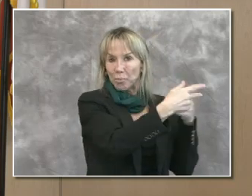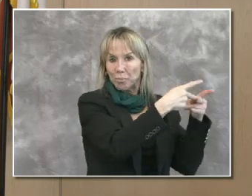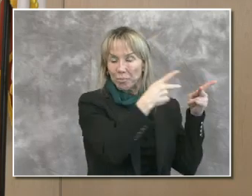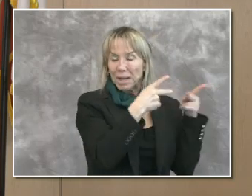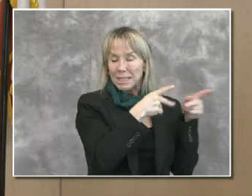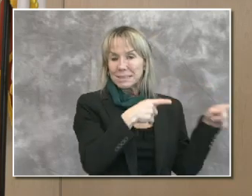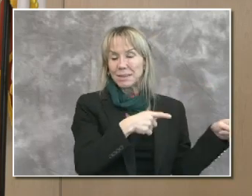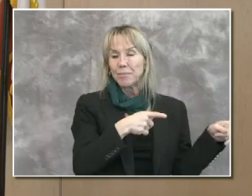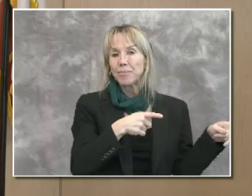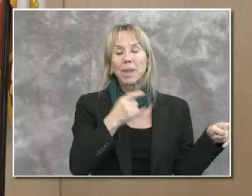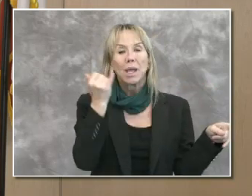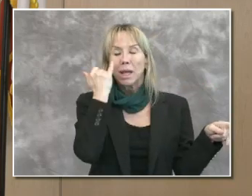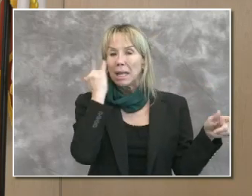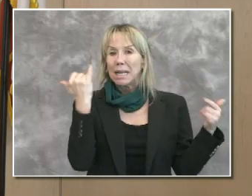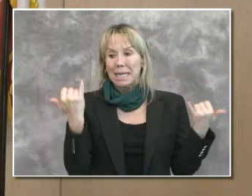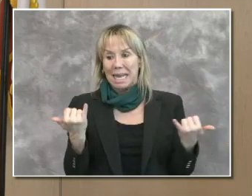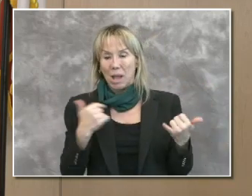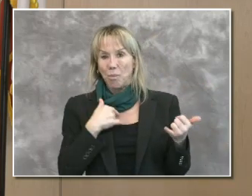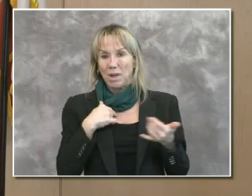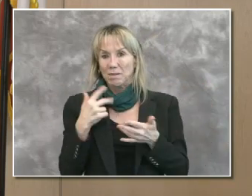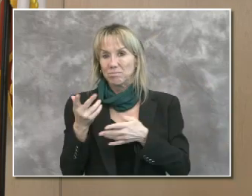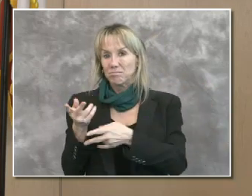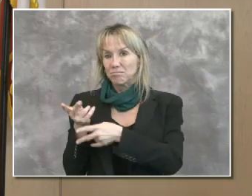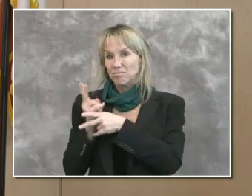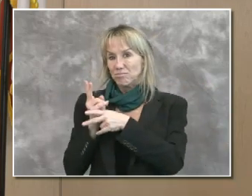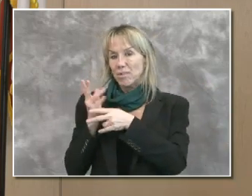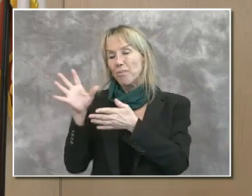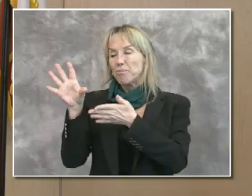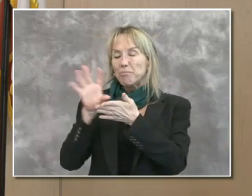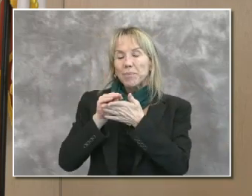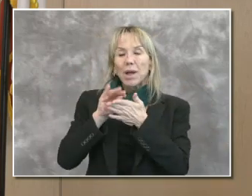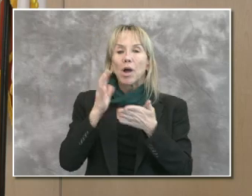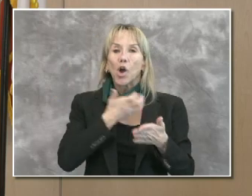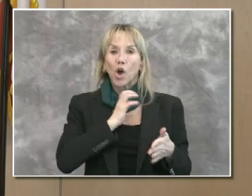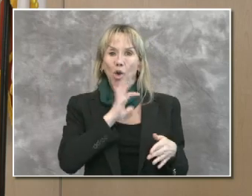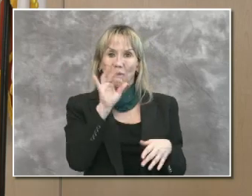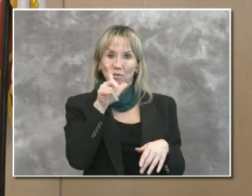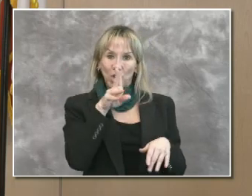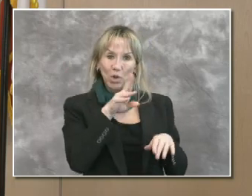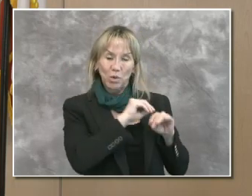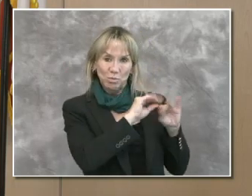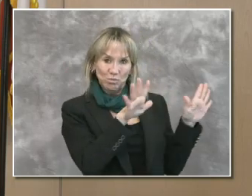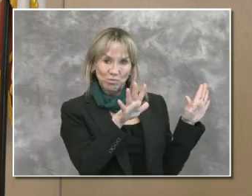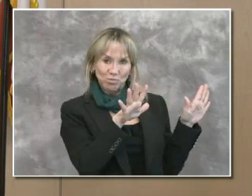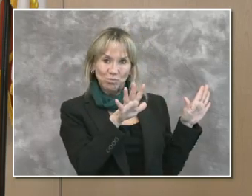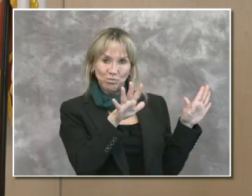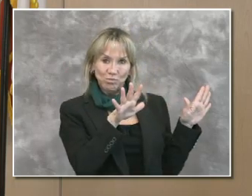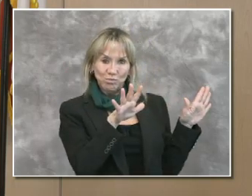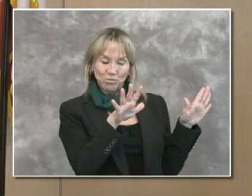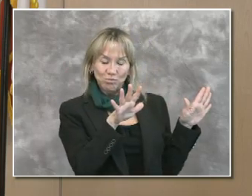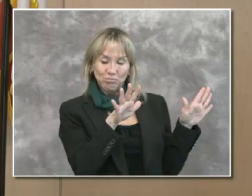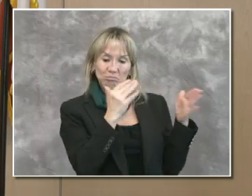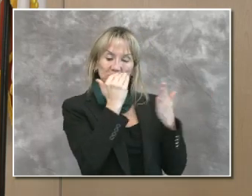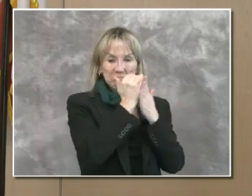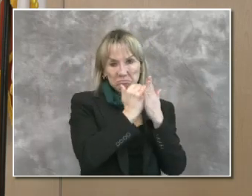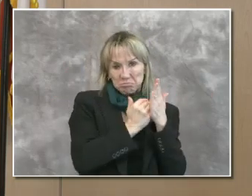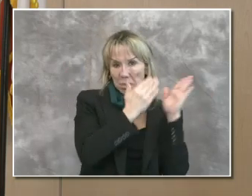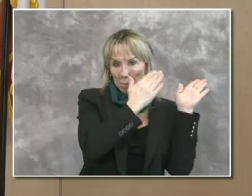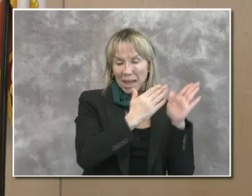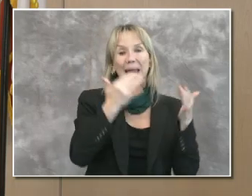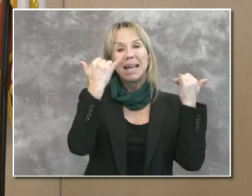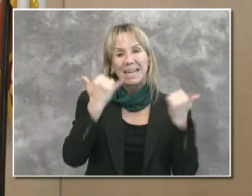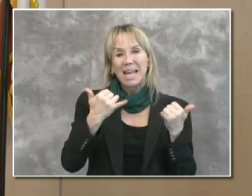outbreaks for influenza, we developed a COVID-19 outbreak plan